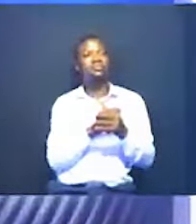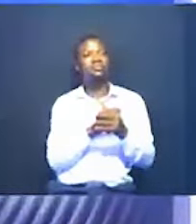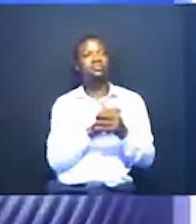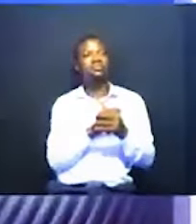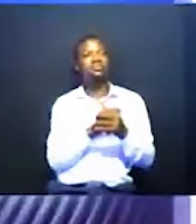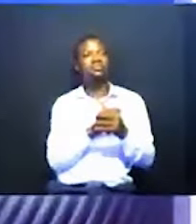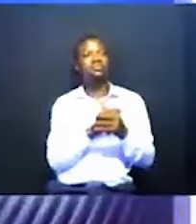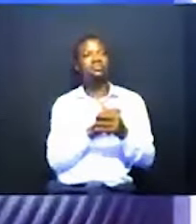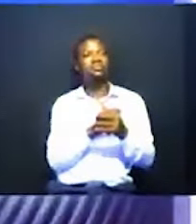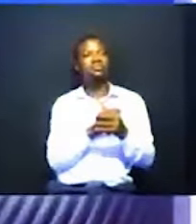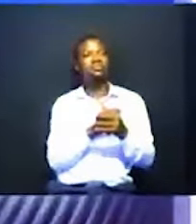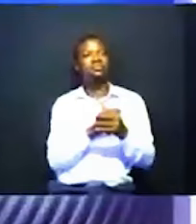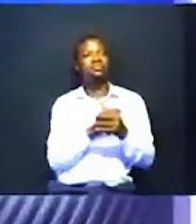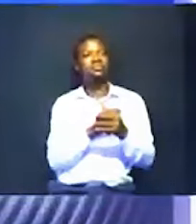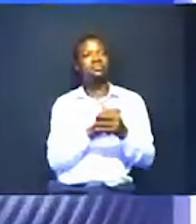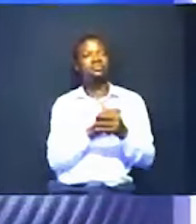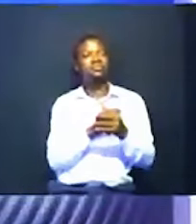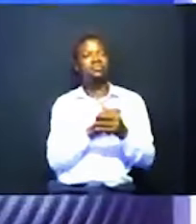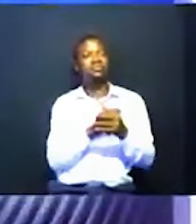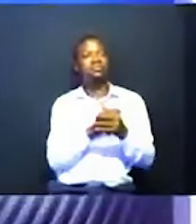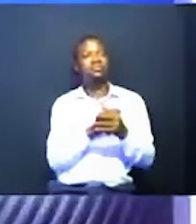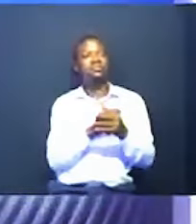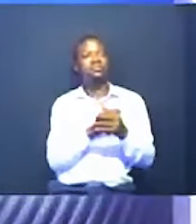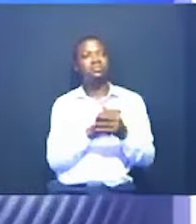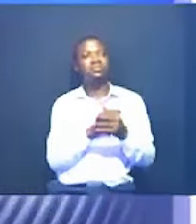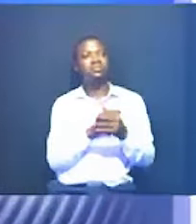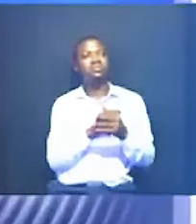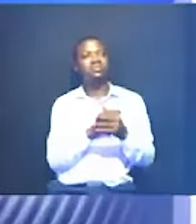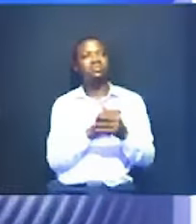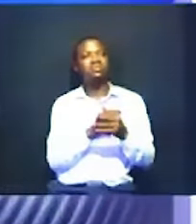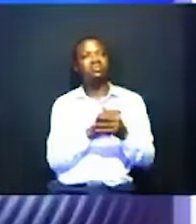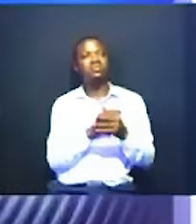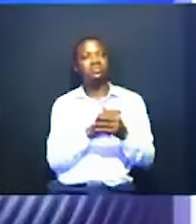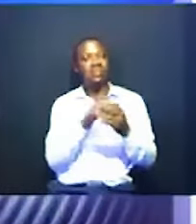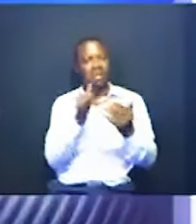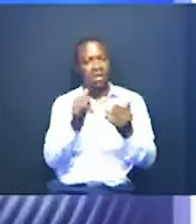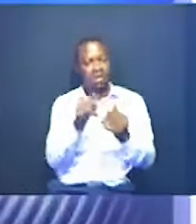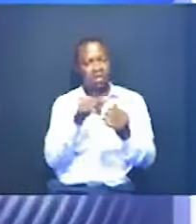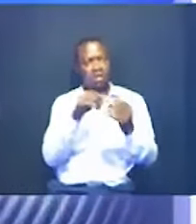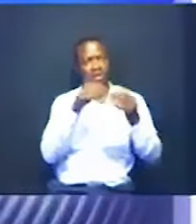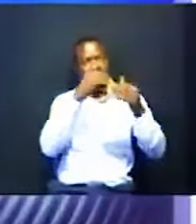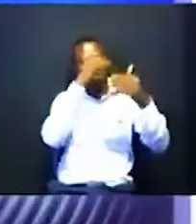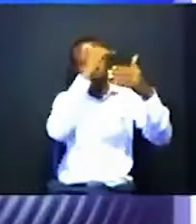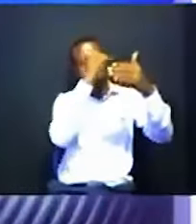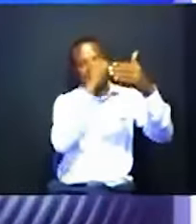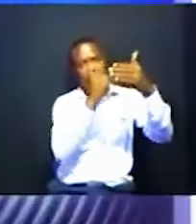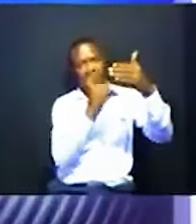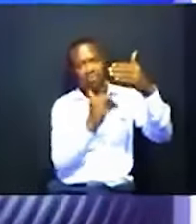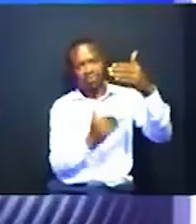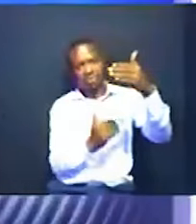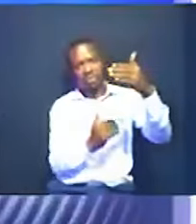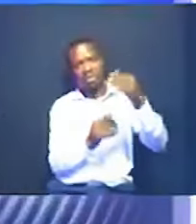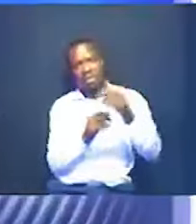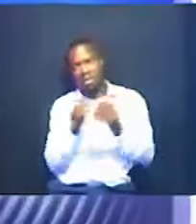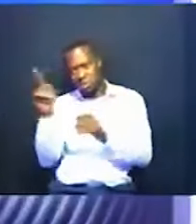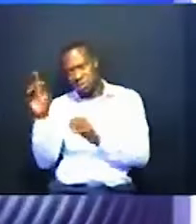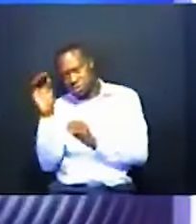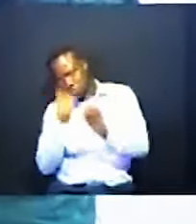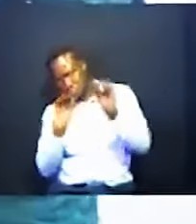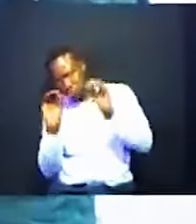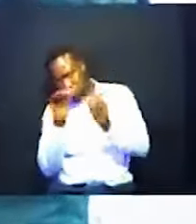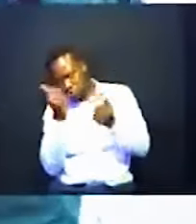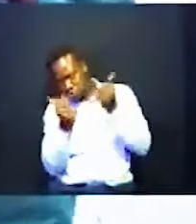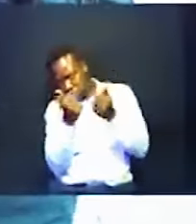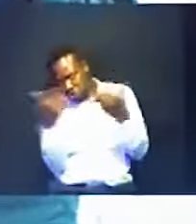of them can fit your situation. If it doesn't fit, I'll supply you what will fit your situation. Enti bo